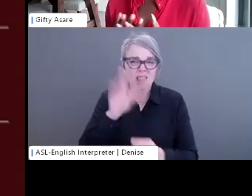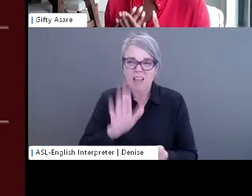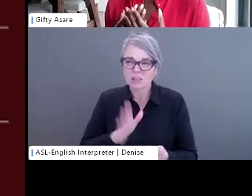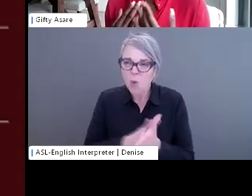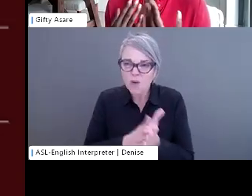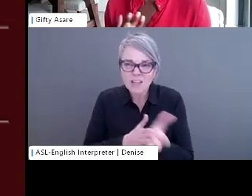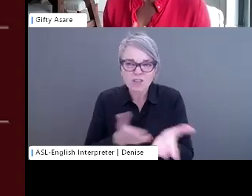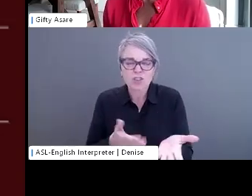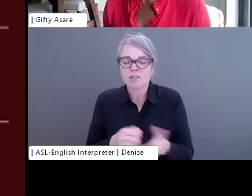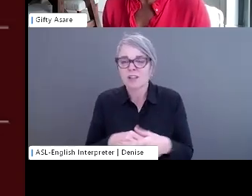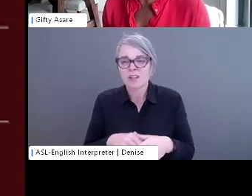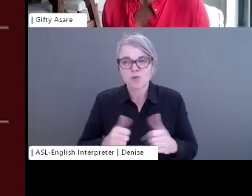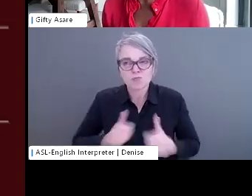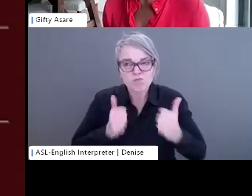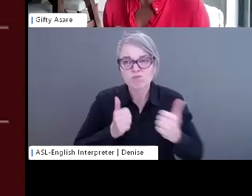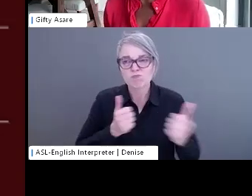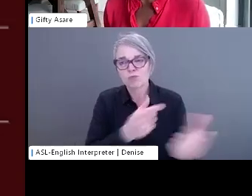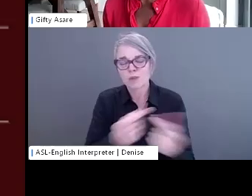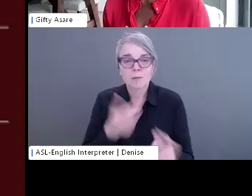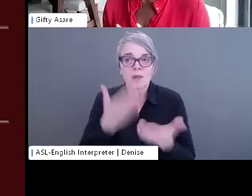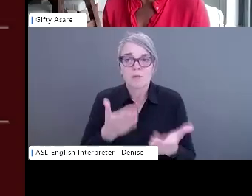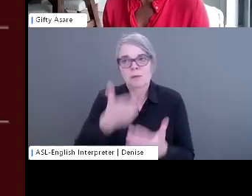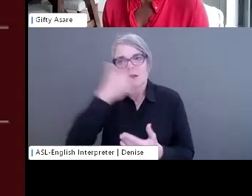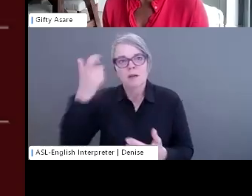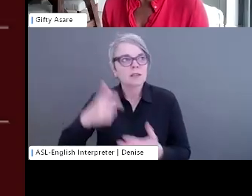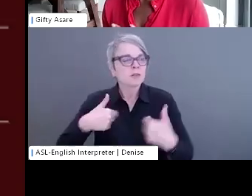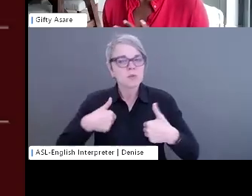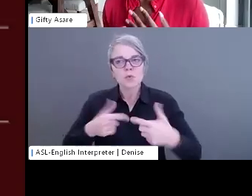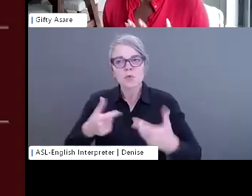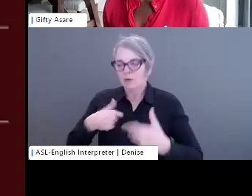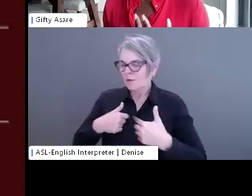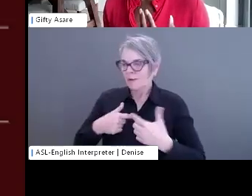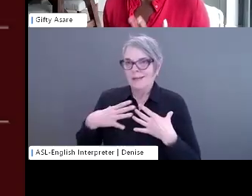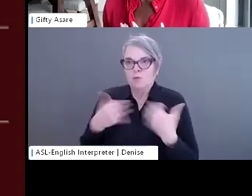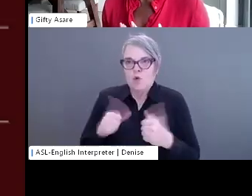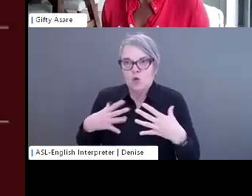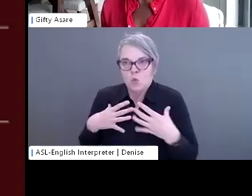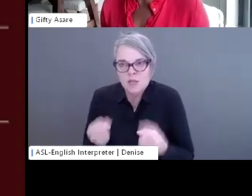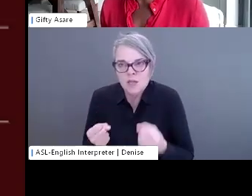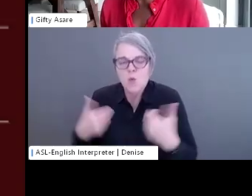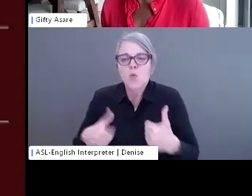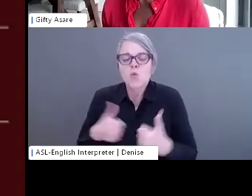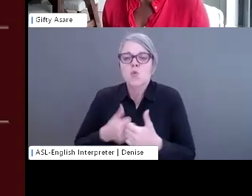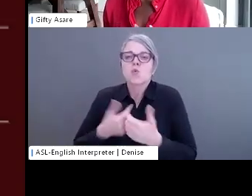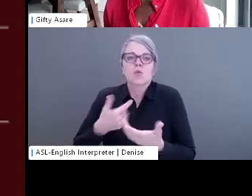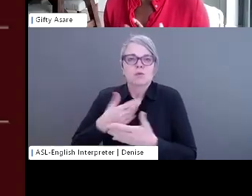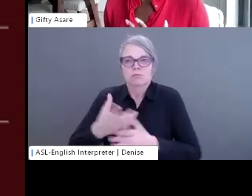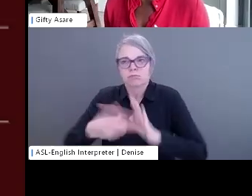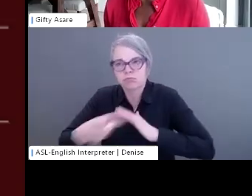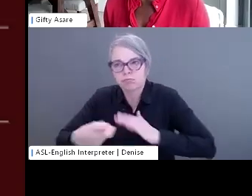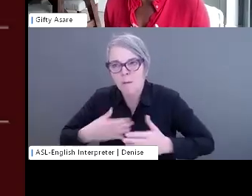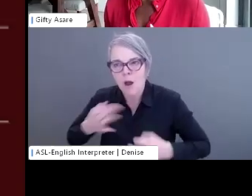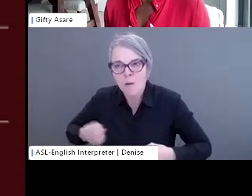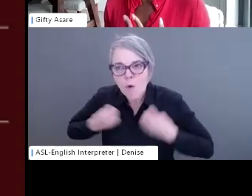the emotional and psychological demands of engaging in deep healing. So we know that healing is work, right? And